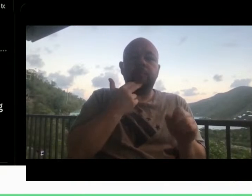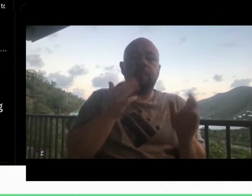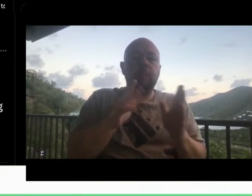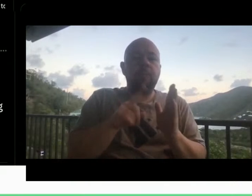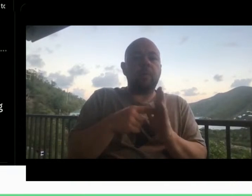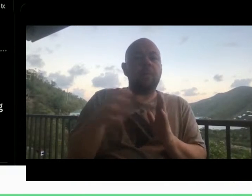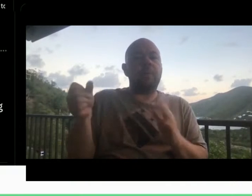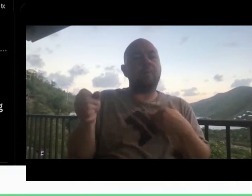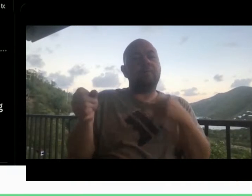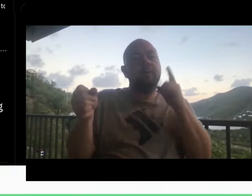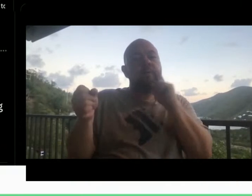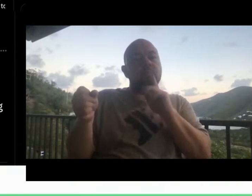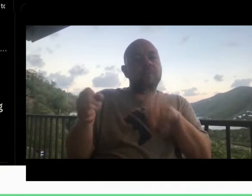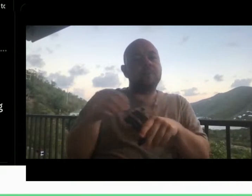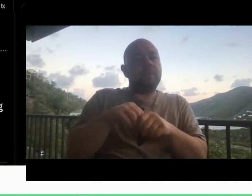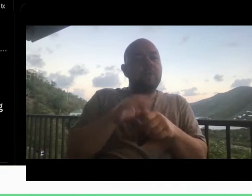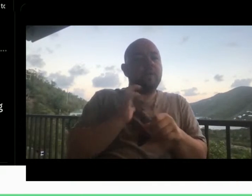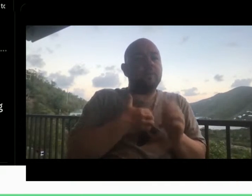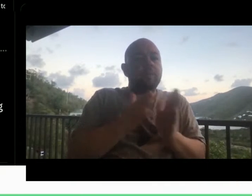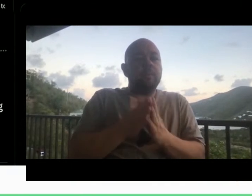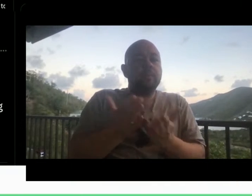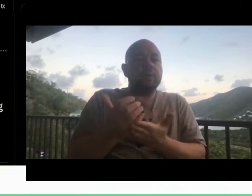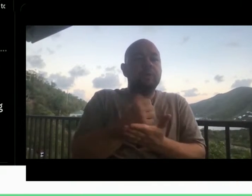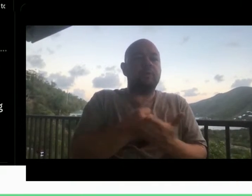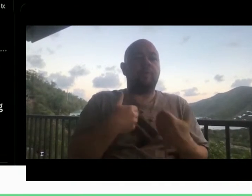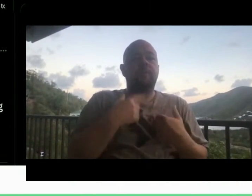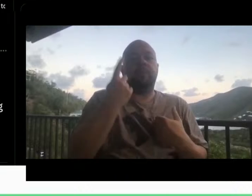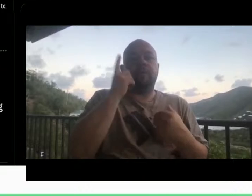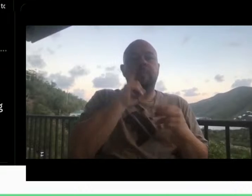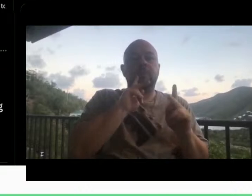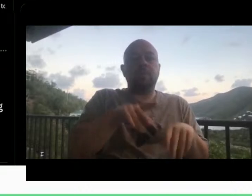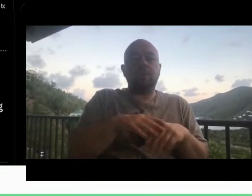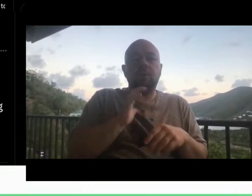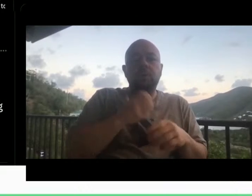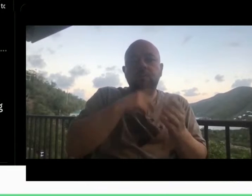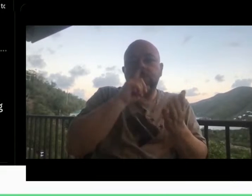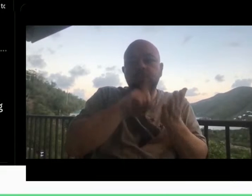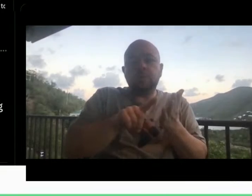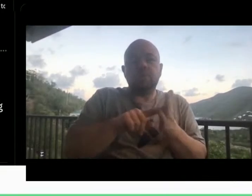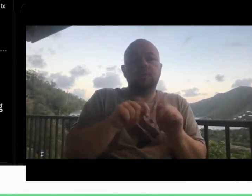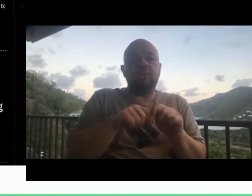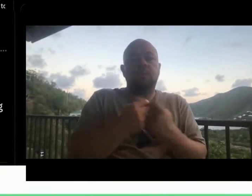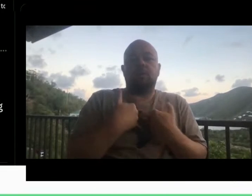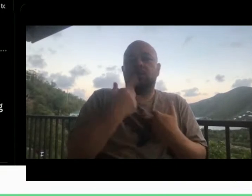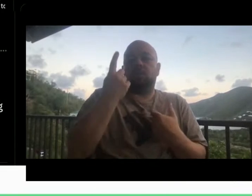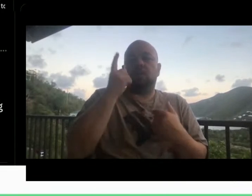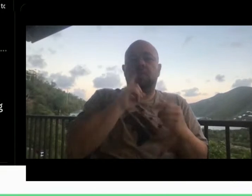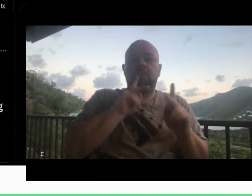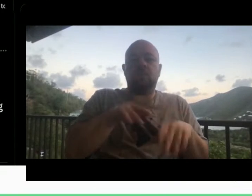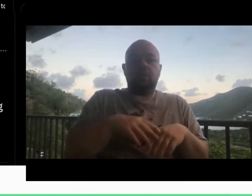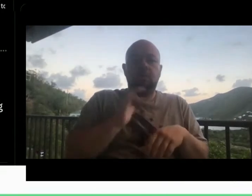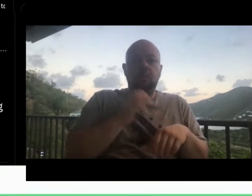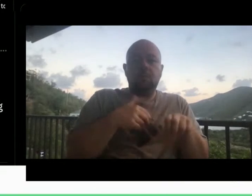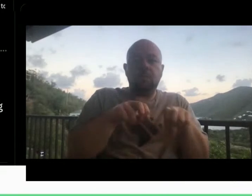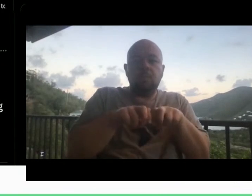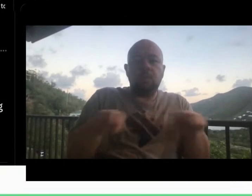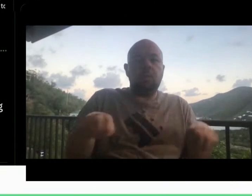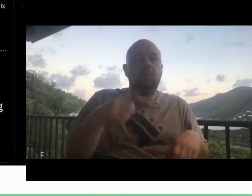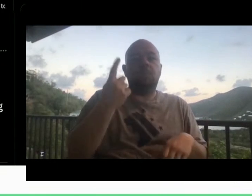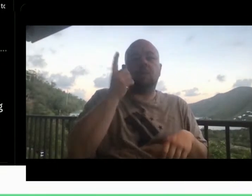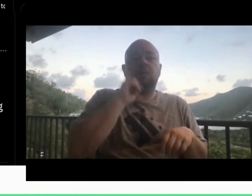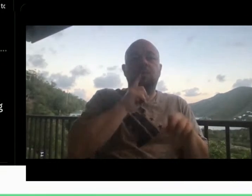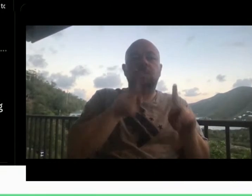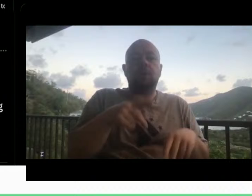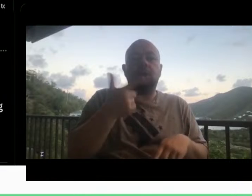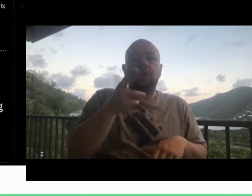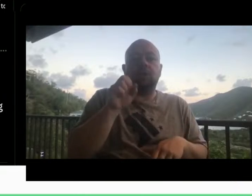one person, as one deaf person in our collection, right? One deaf person on our research team, one deaf person